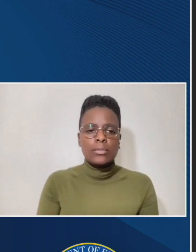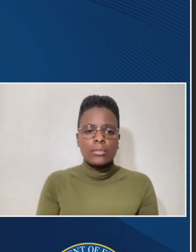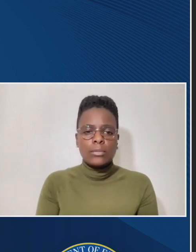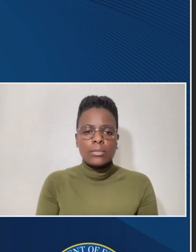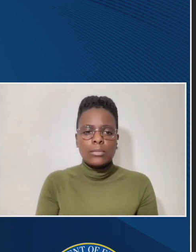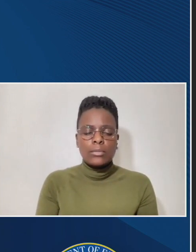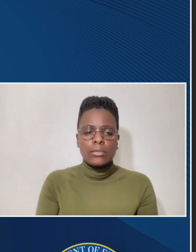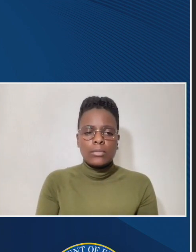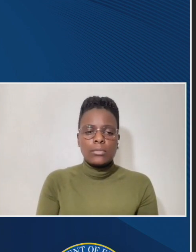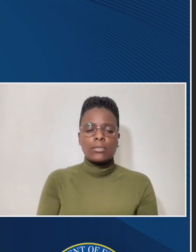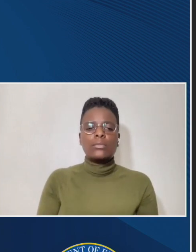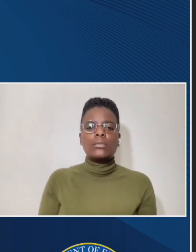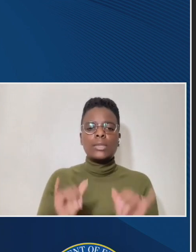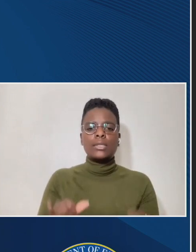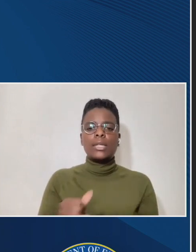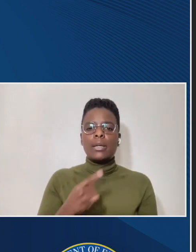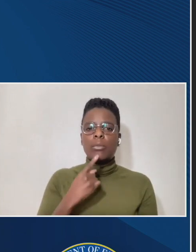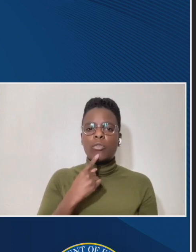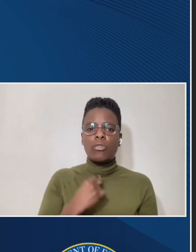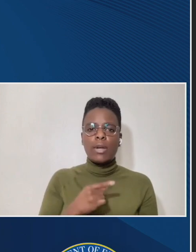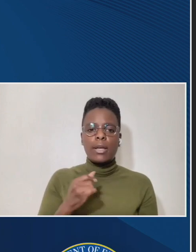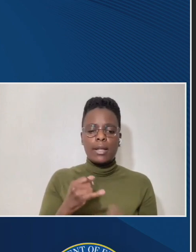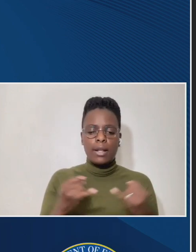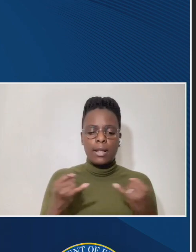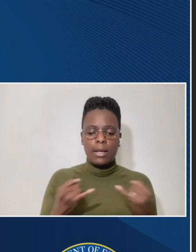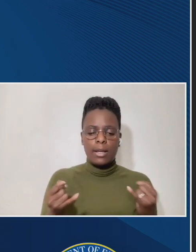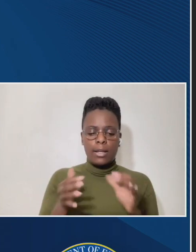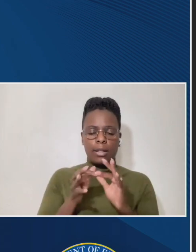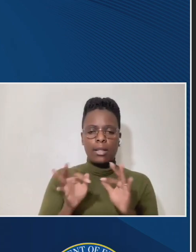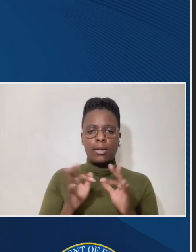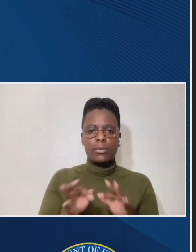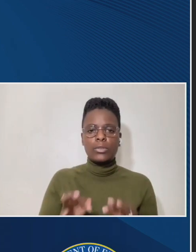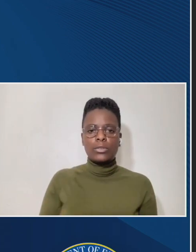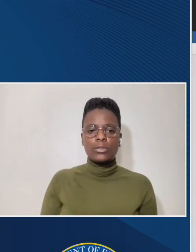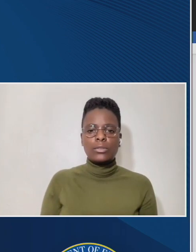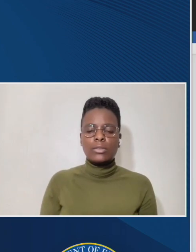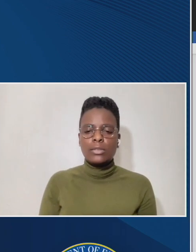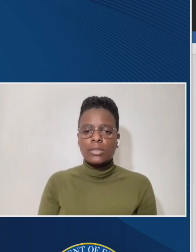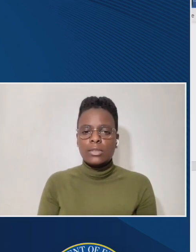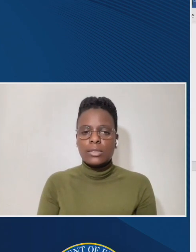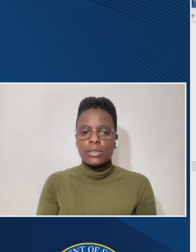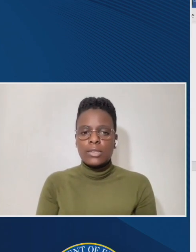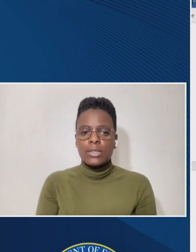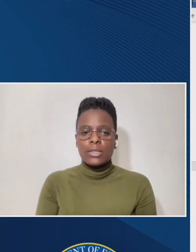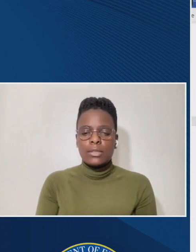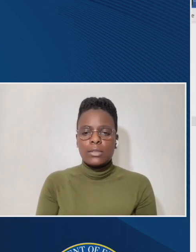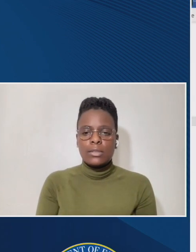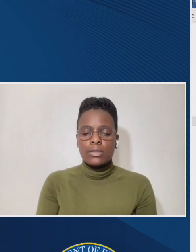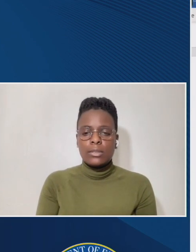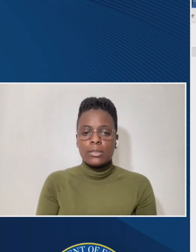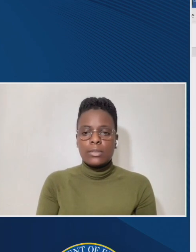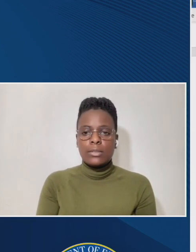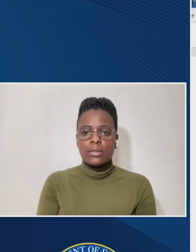proposal, how do you think we can expand equity just within the framework of like the proposal that the department has put forward?